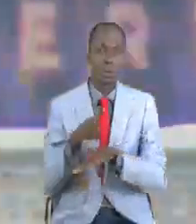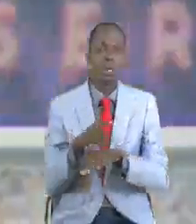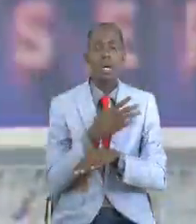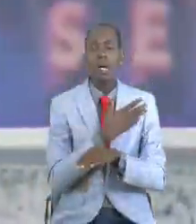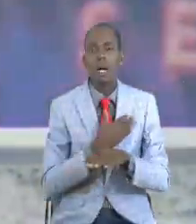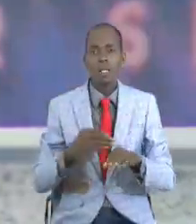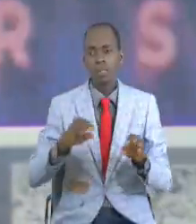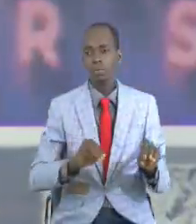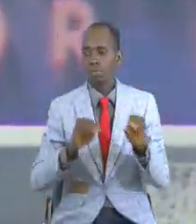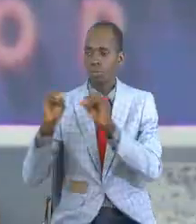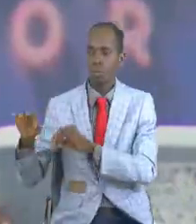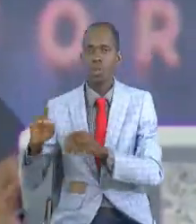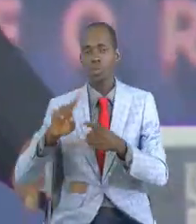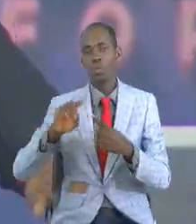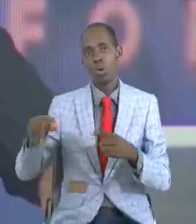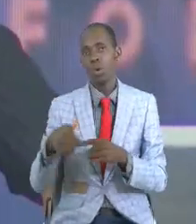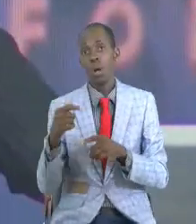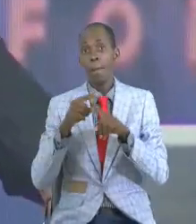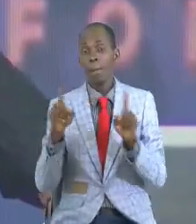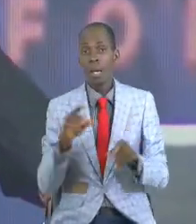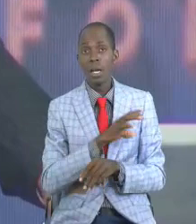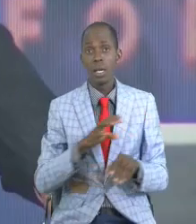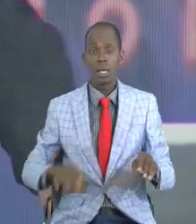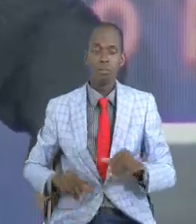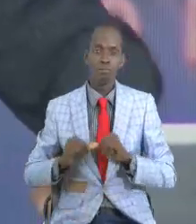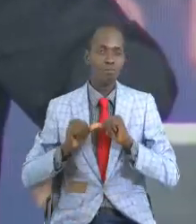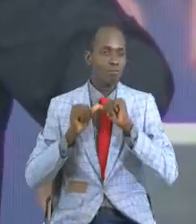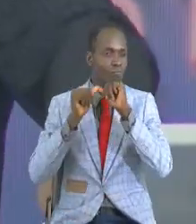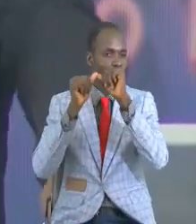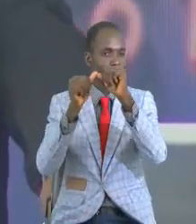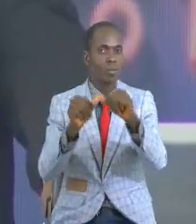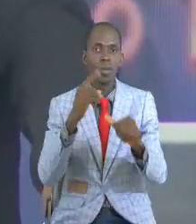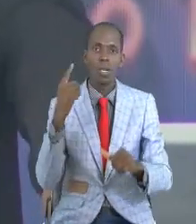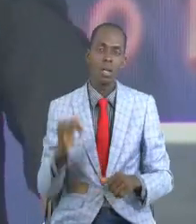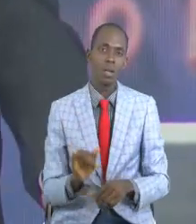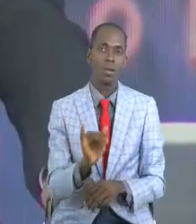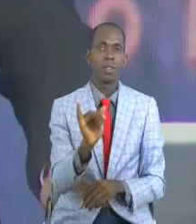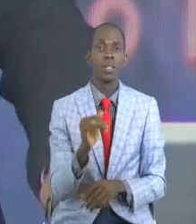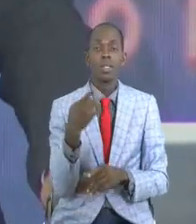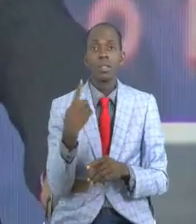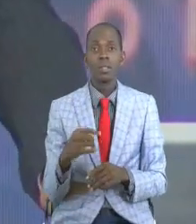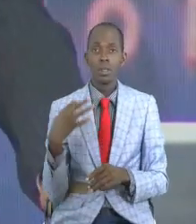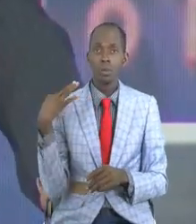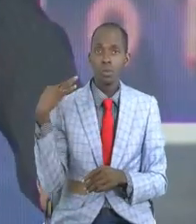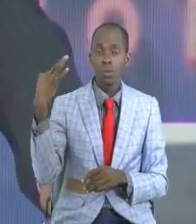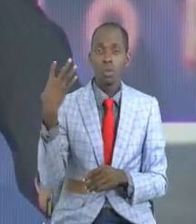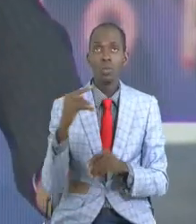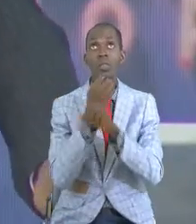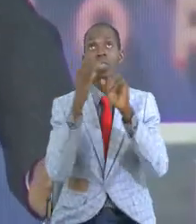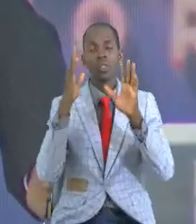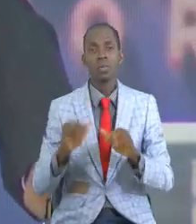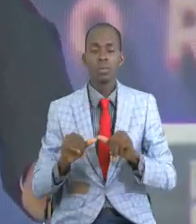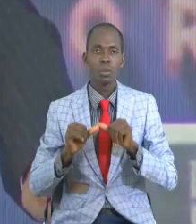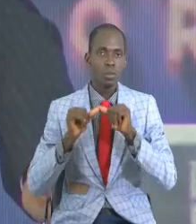But Christ continues ever. The position of the Savior, he continues ever.